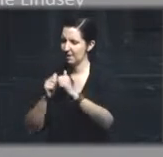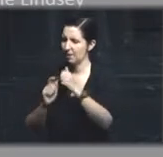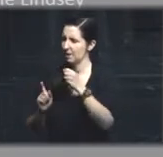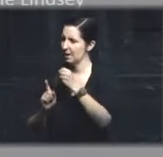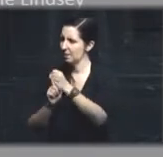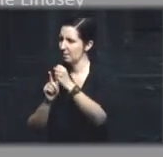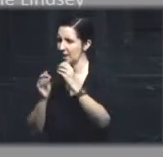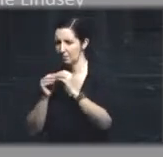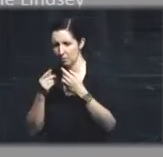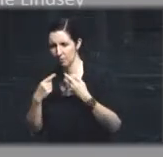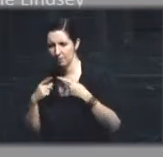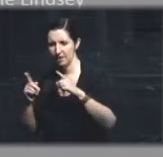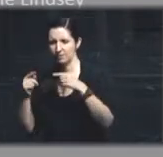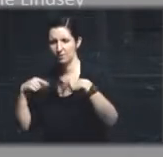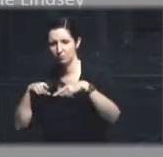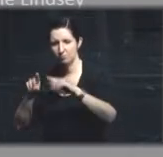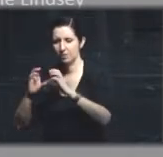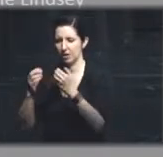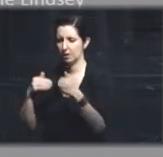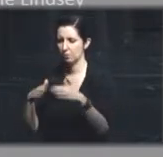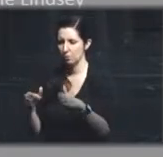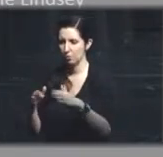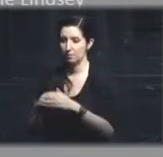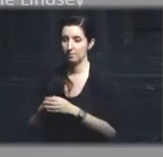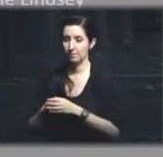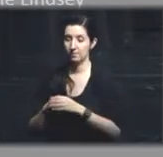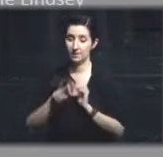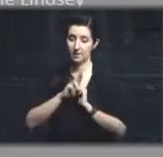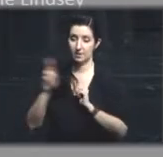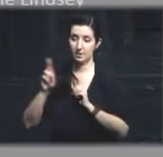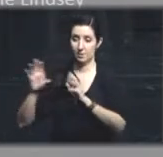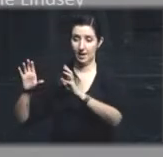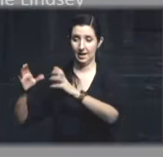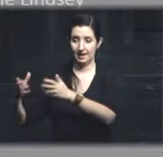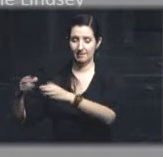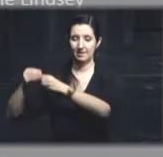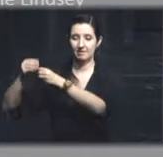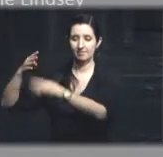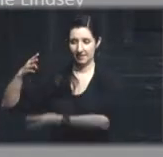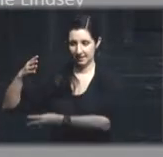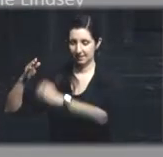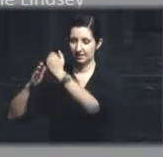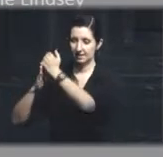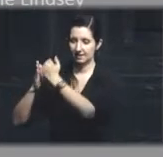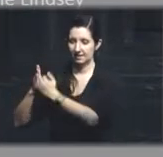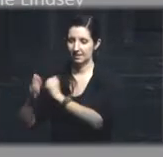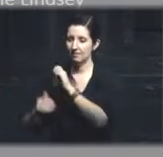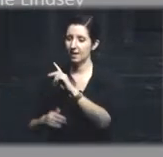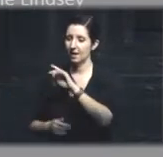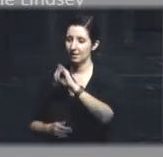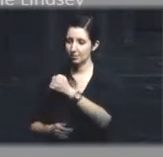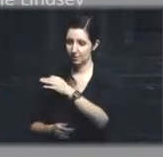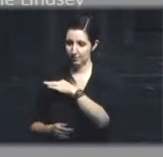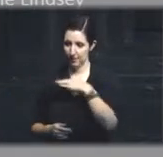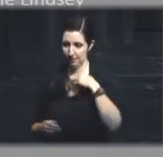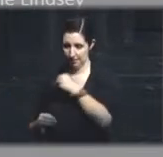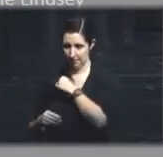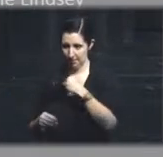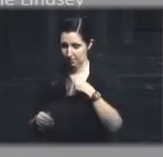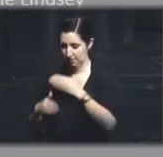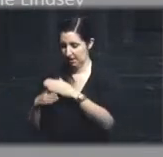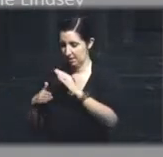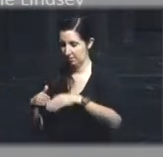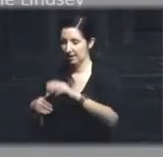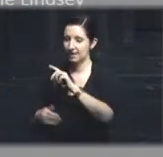So the group on the right is a list of adjunct faculty members who've completed Tier 3, and we had